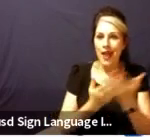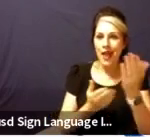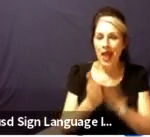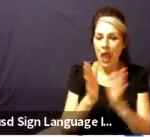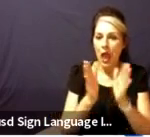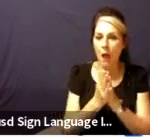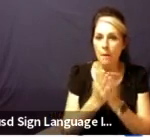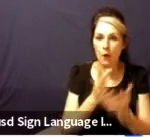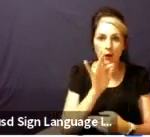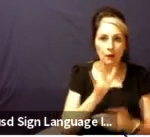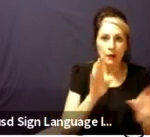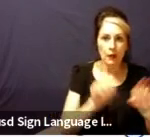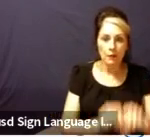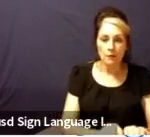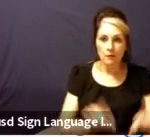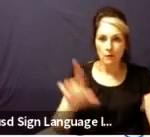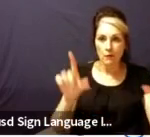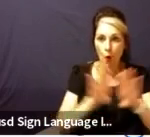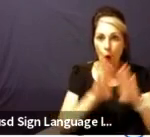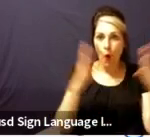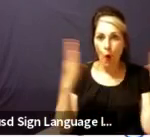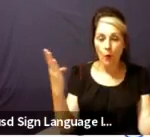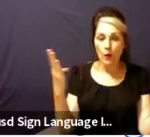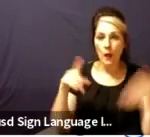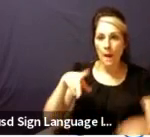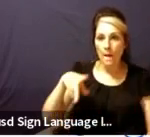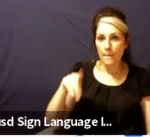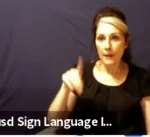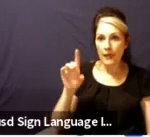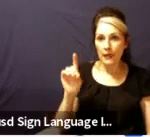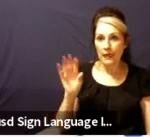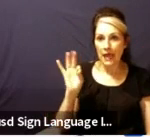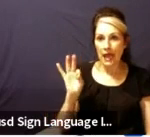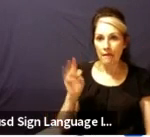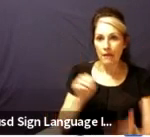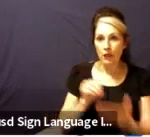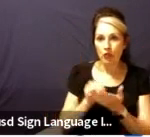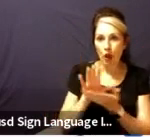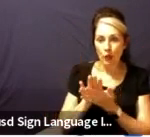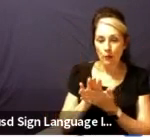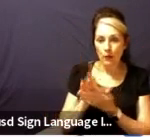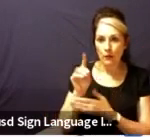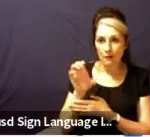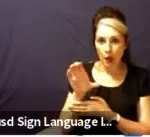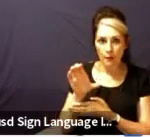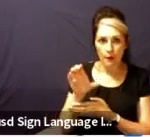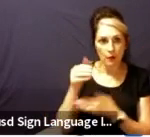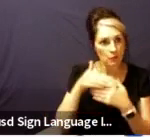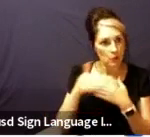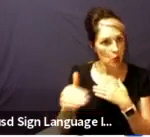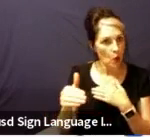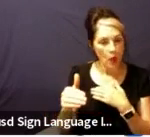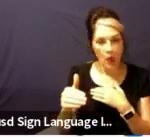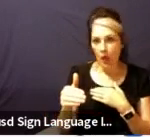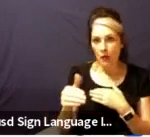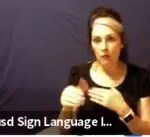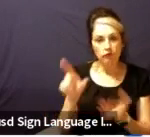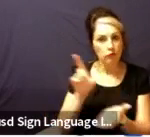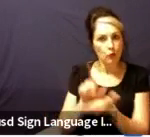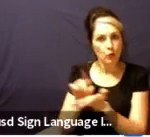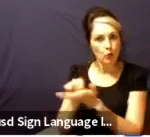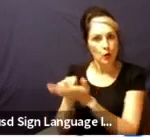it will open up into a PDF document, and you can go ahead and print that